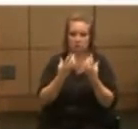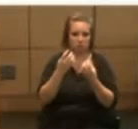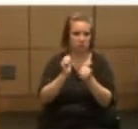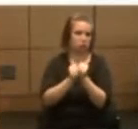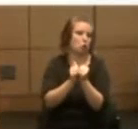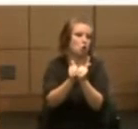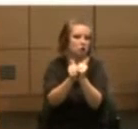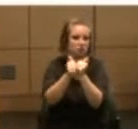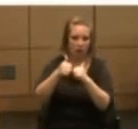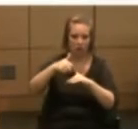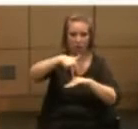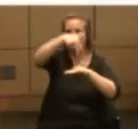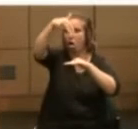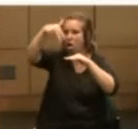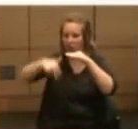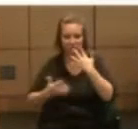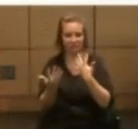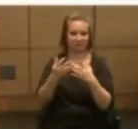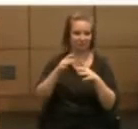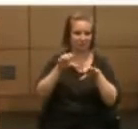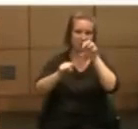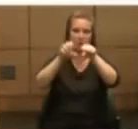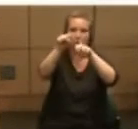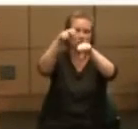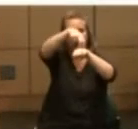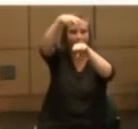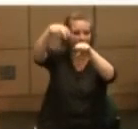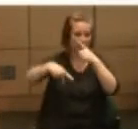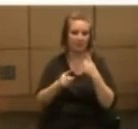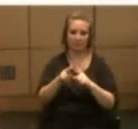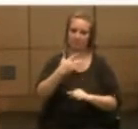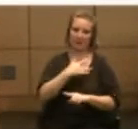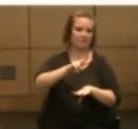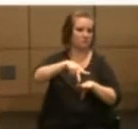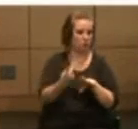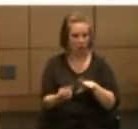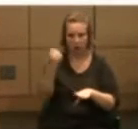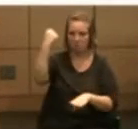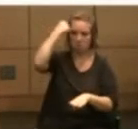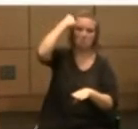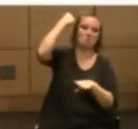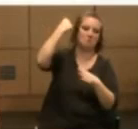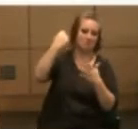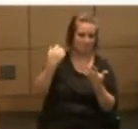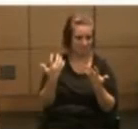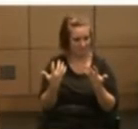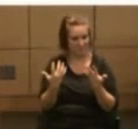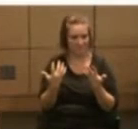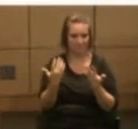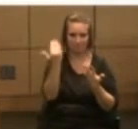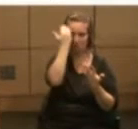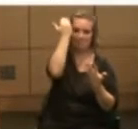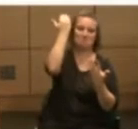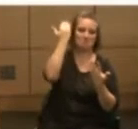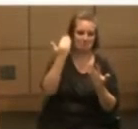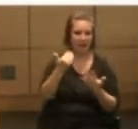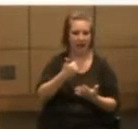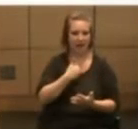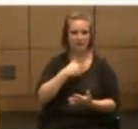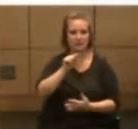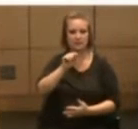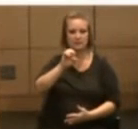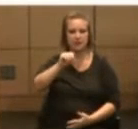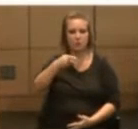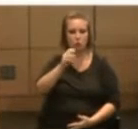active, jumping off monkey bars. They are so prone to falling down, hitting their heads, and then having a temporal bone fracture. And this